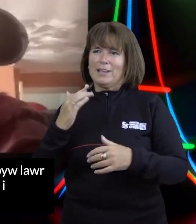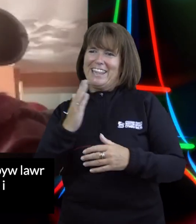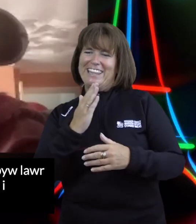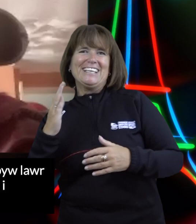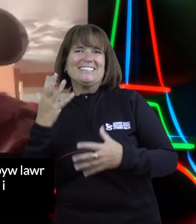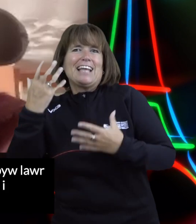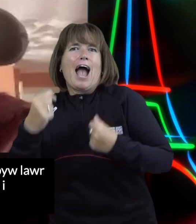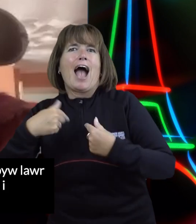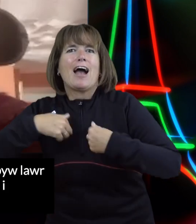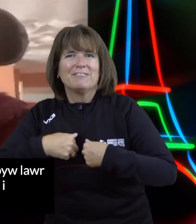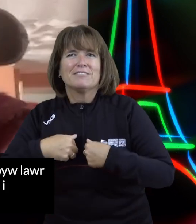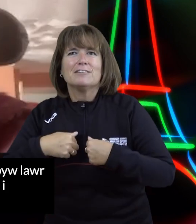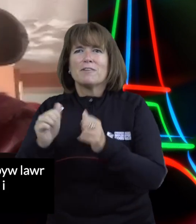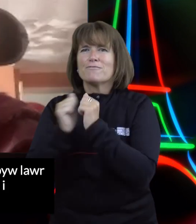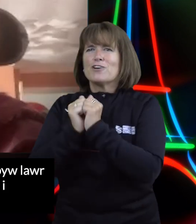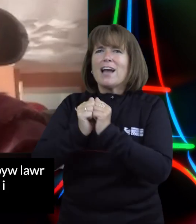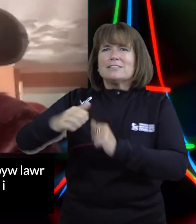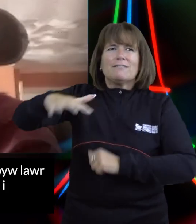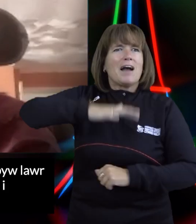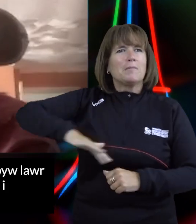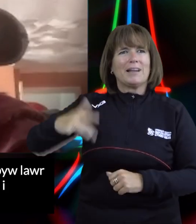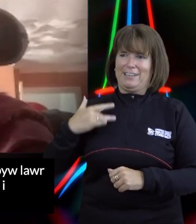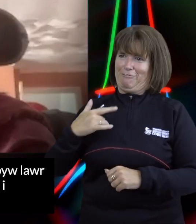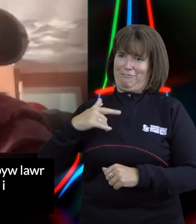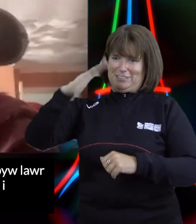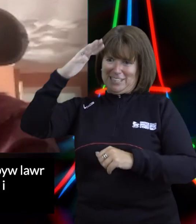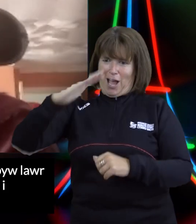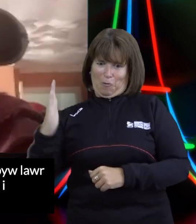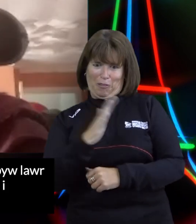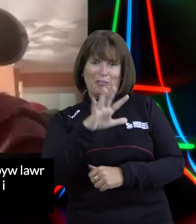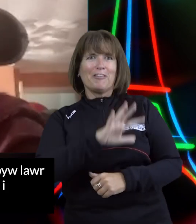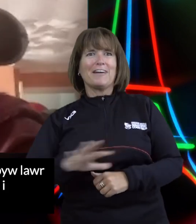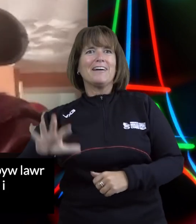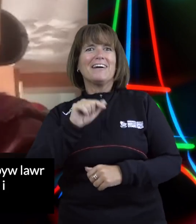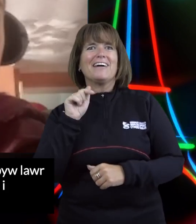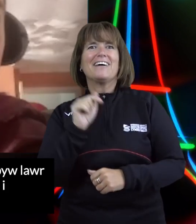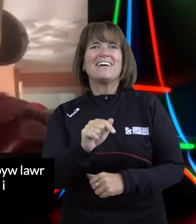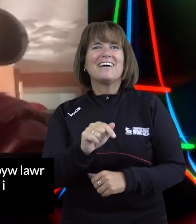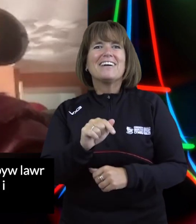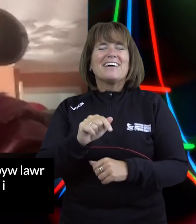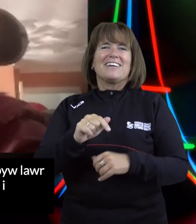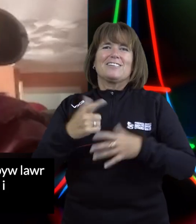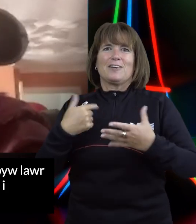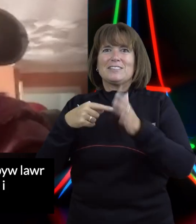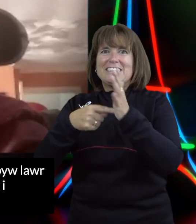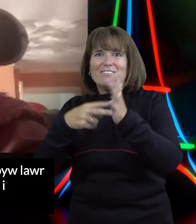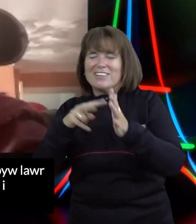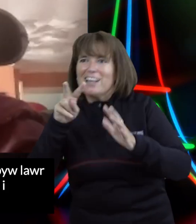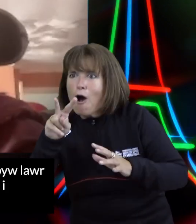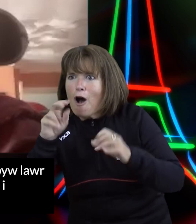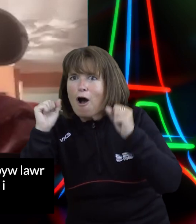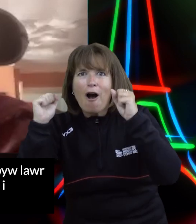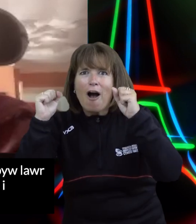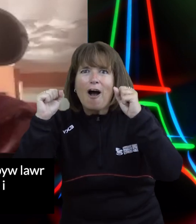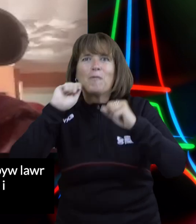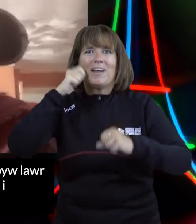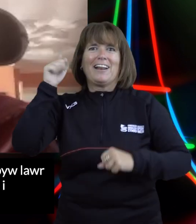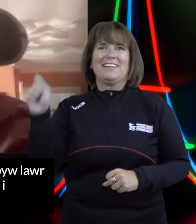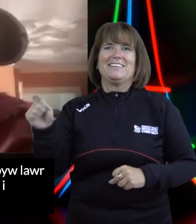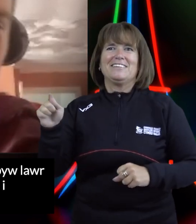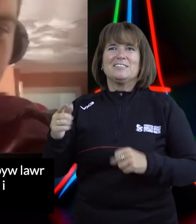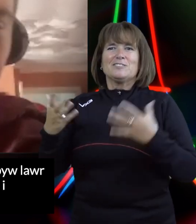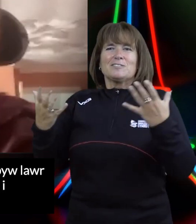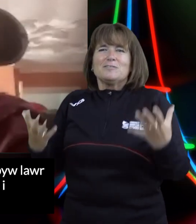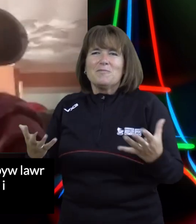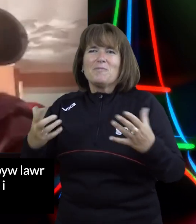and family living down the south coast. I'm sure will be glued to the TV as well. So yeah, it's and obviously I've got links to my old